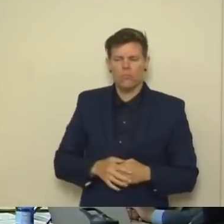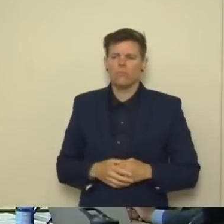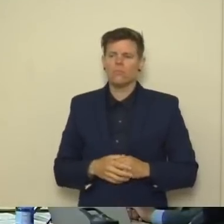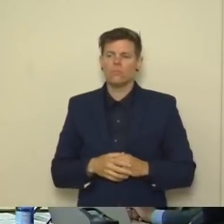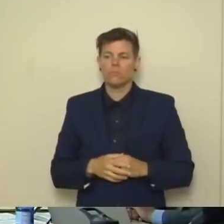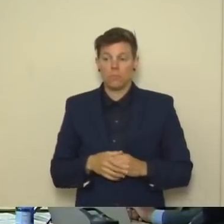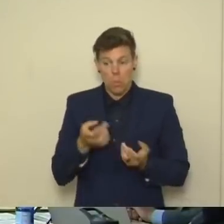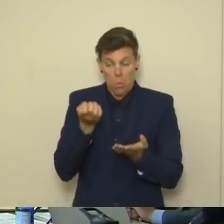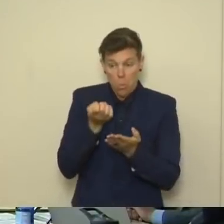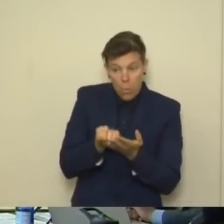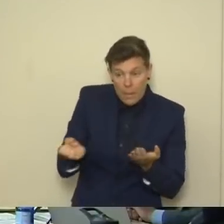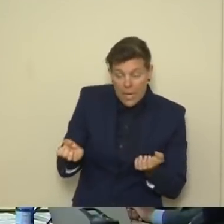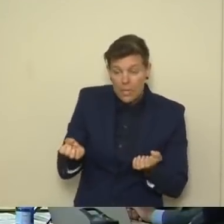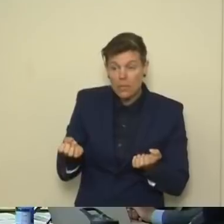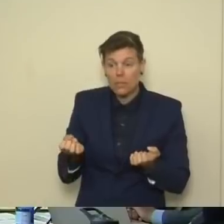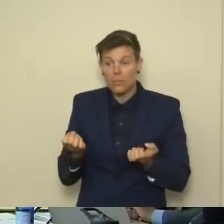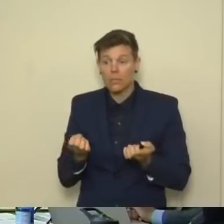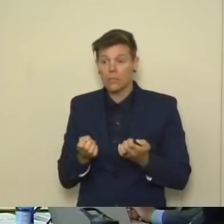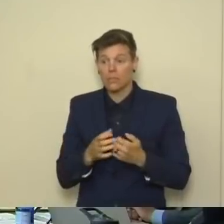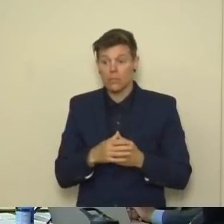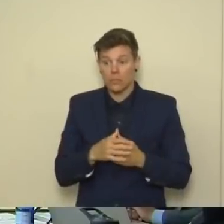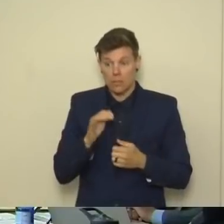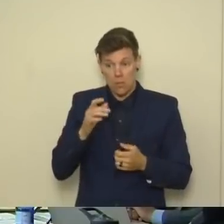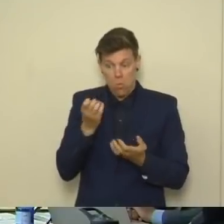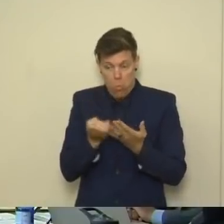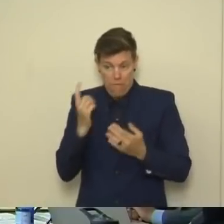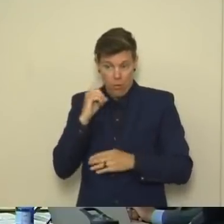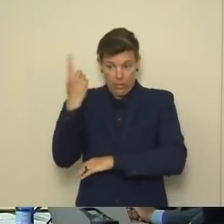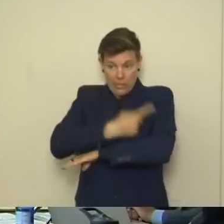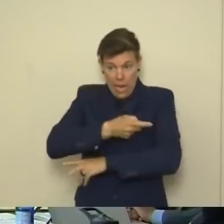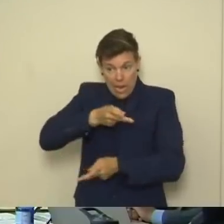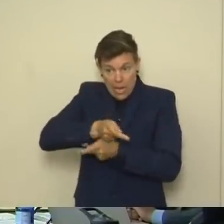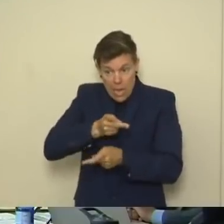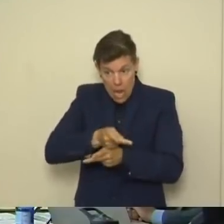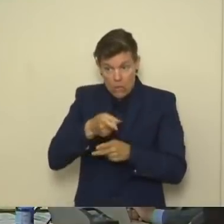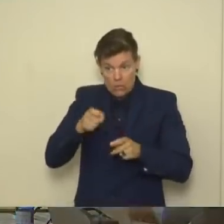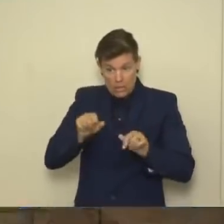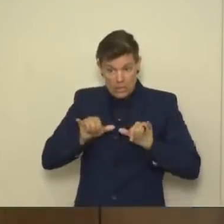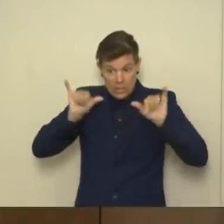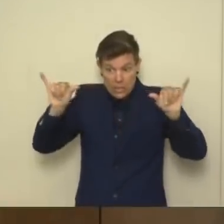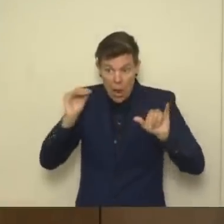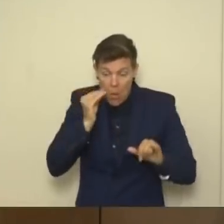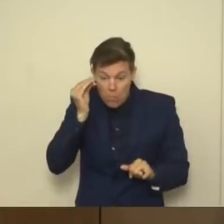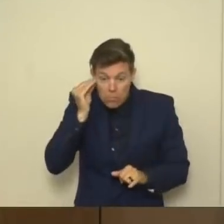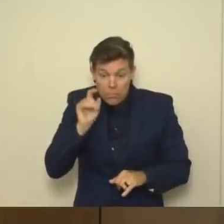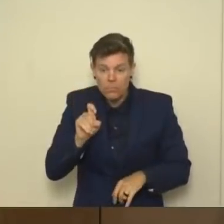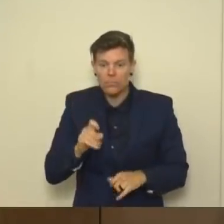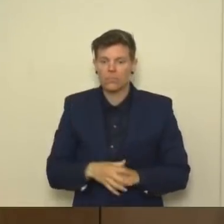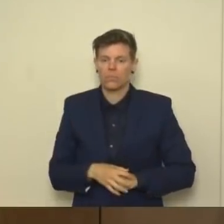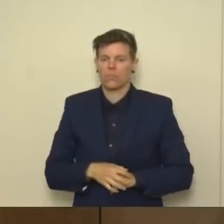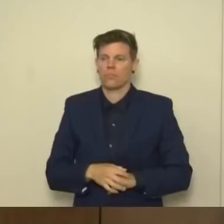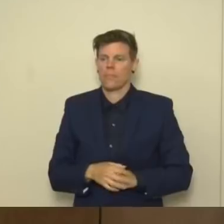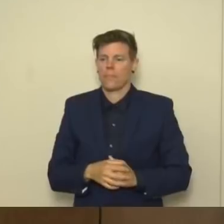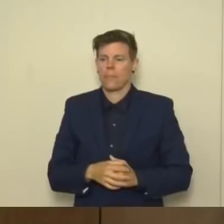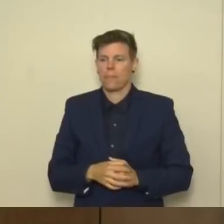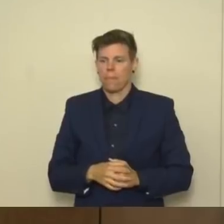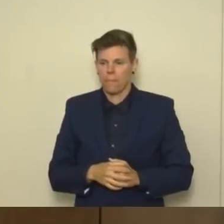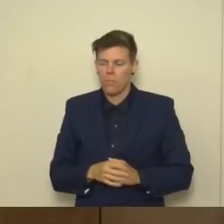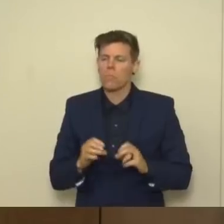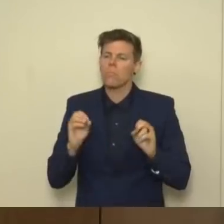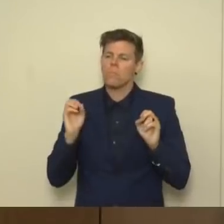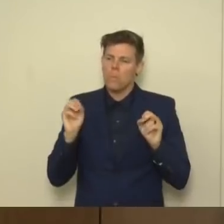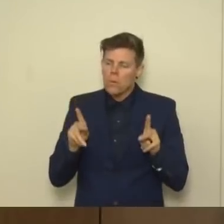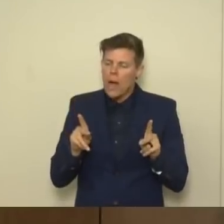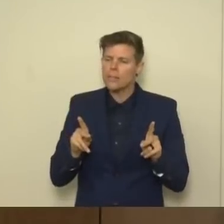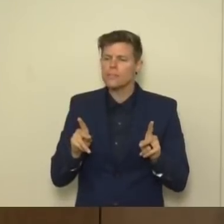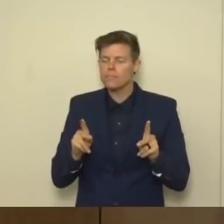so that students could do online learning as well? So I have to say that in response to that question, I really